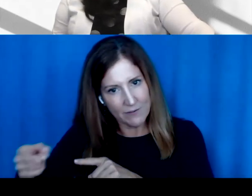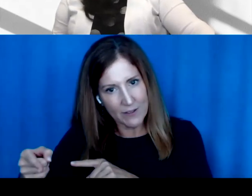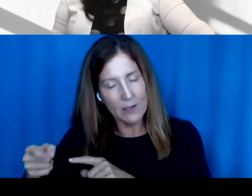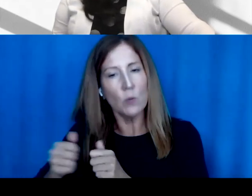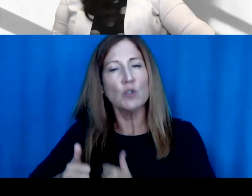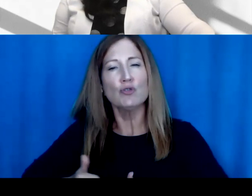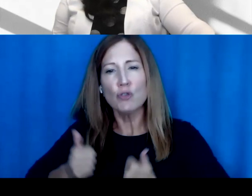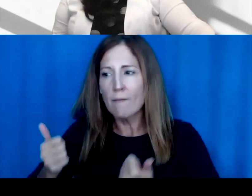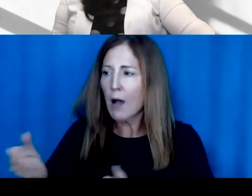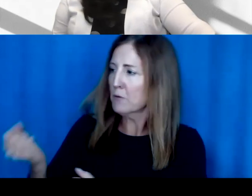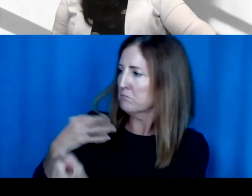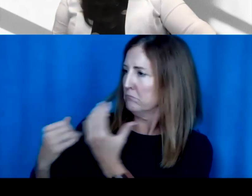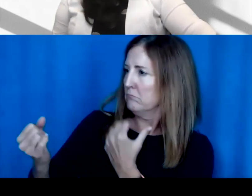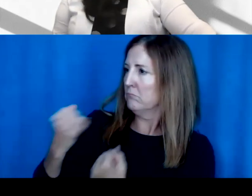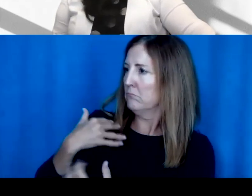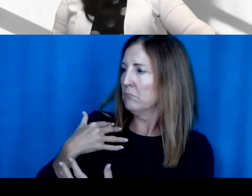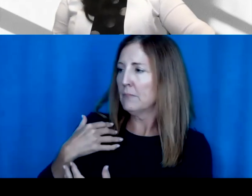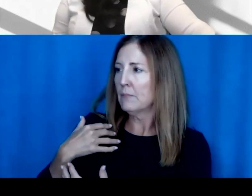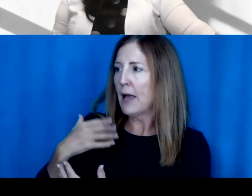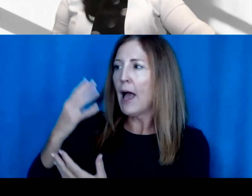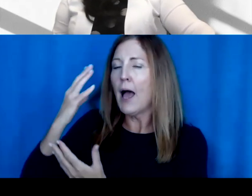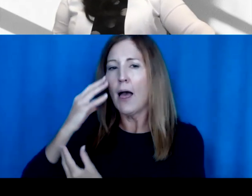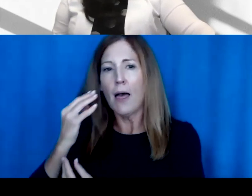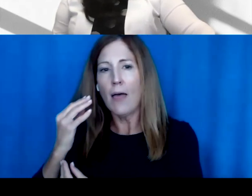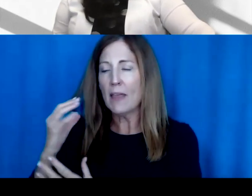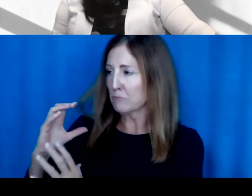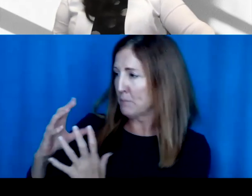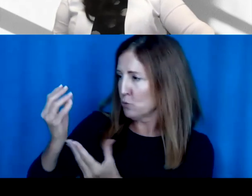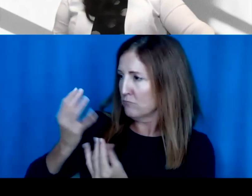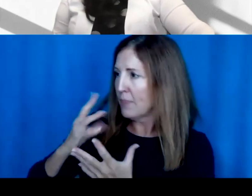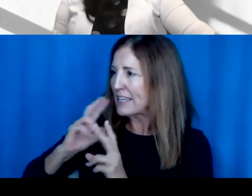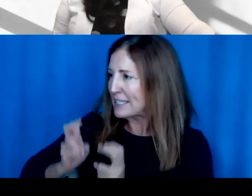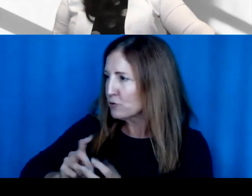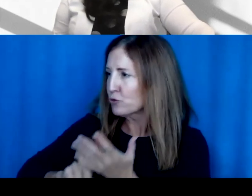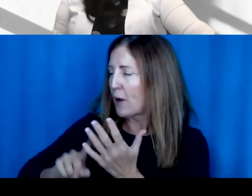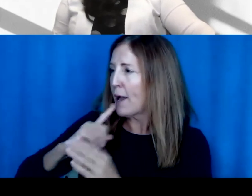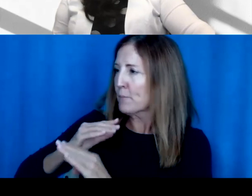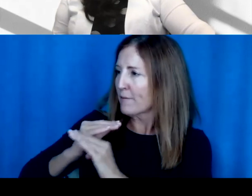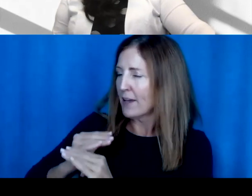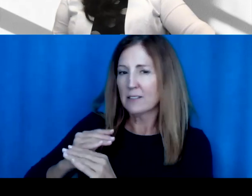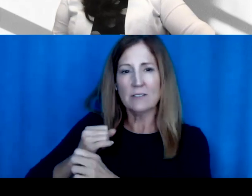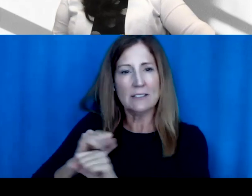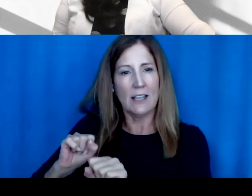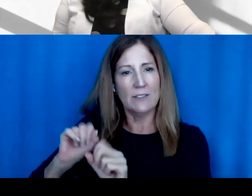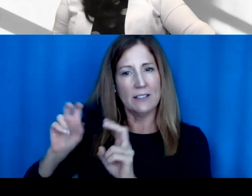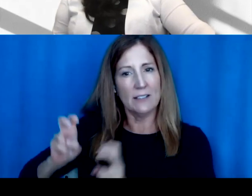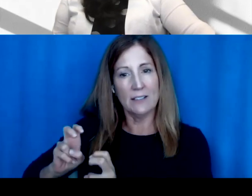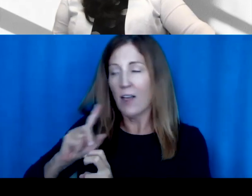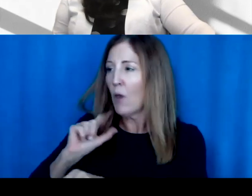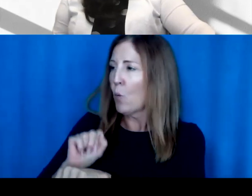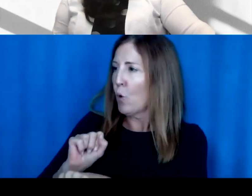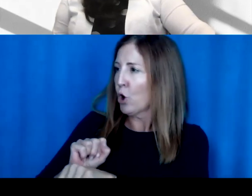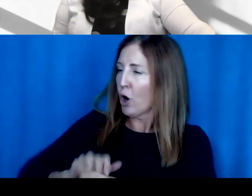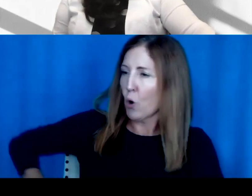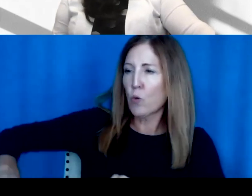survivors, and communicating about our issues and creating prevention safety solutions that work across different